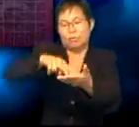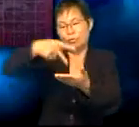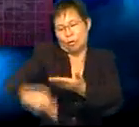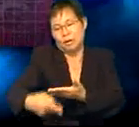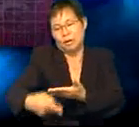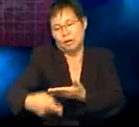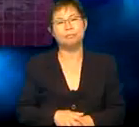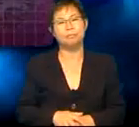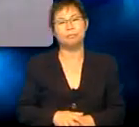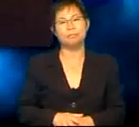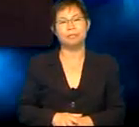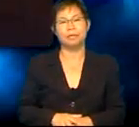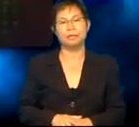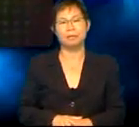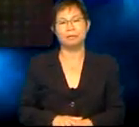over.